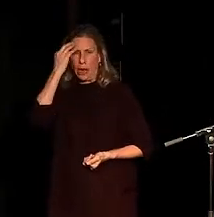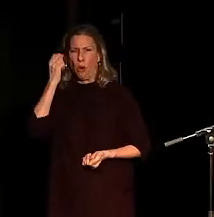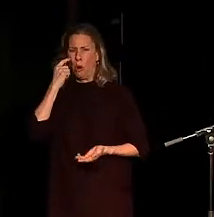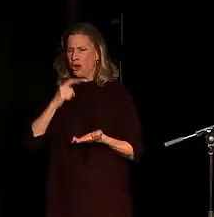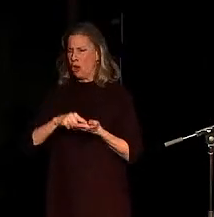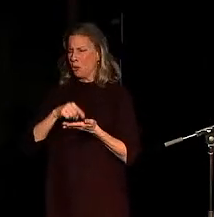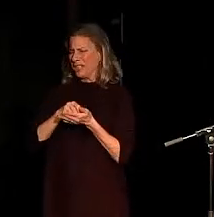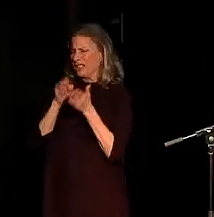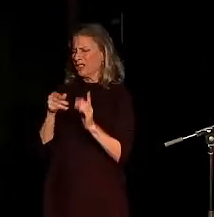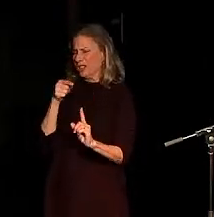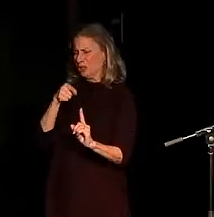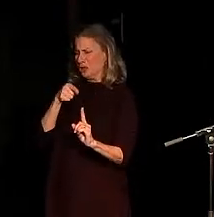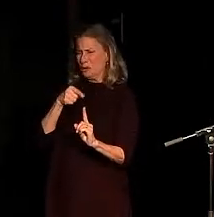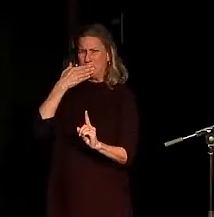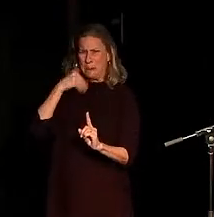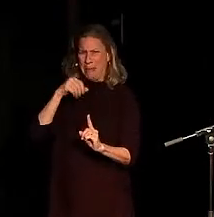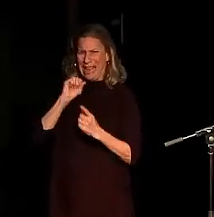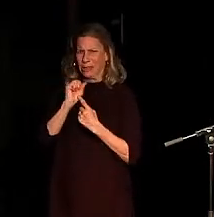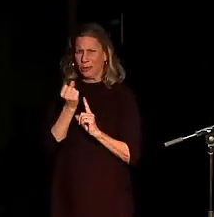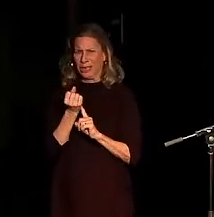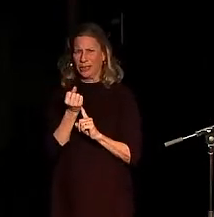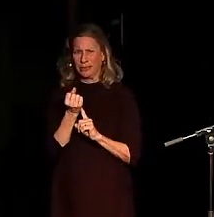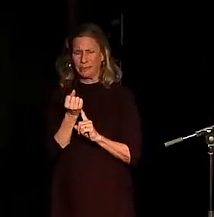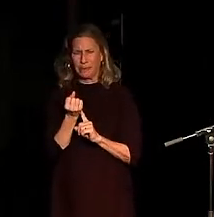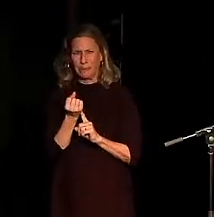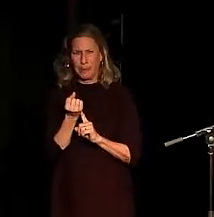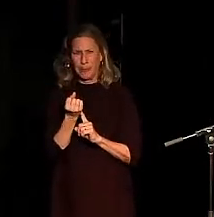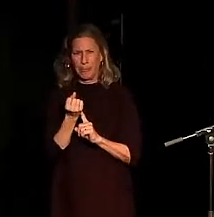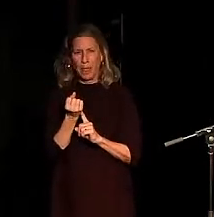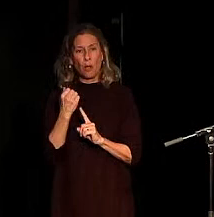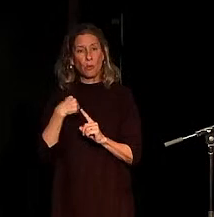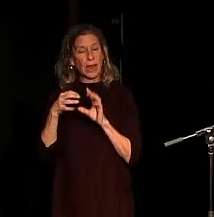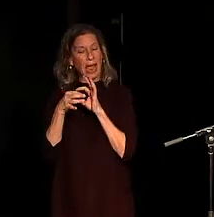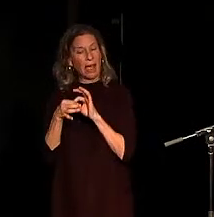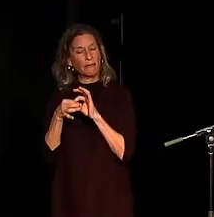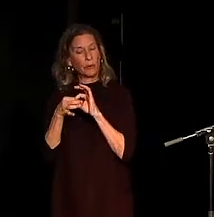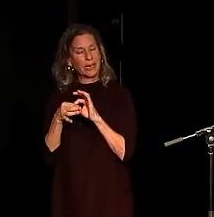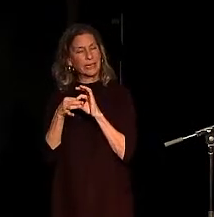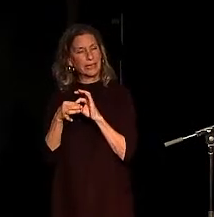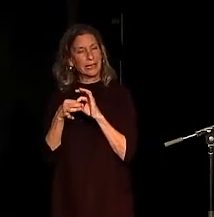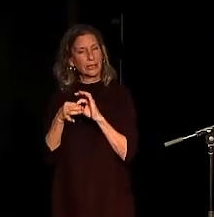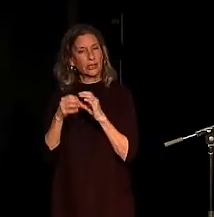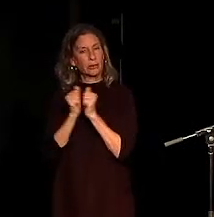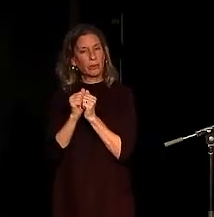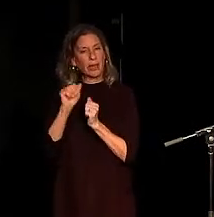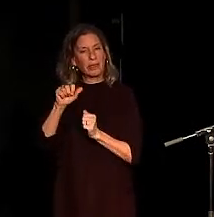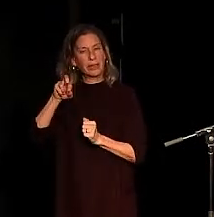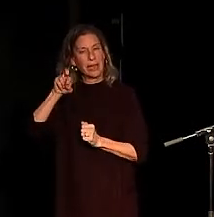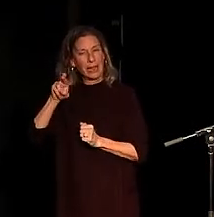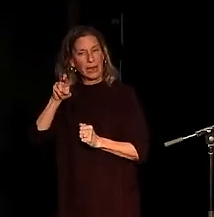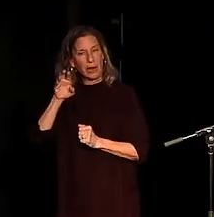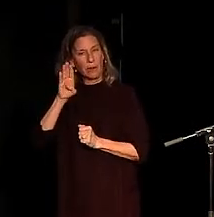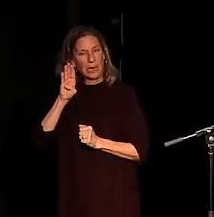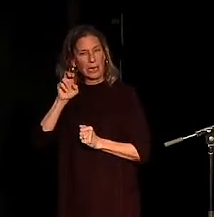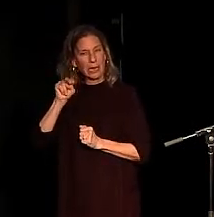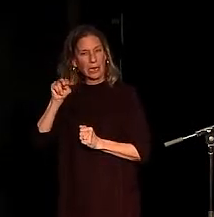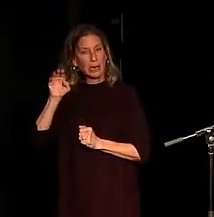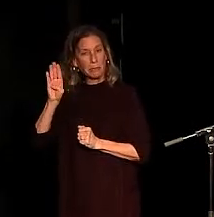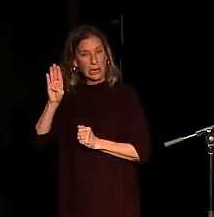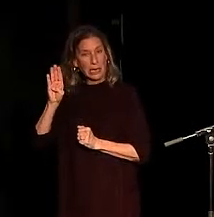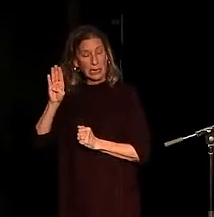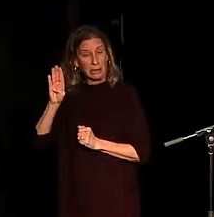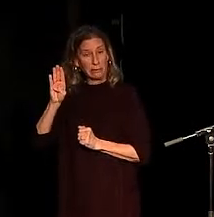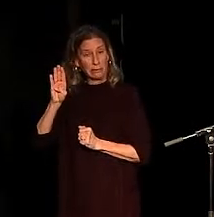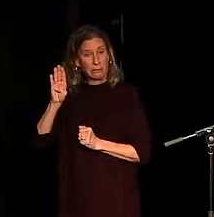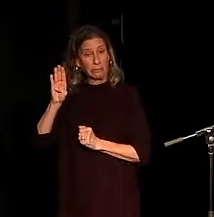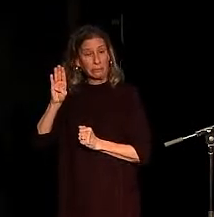notice about a student in that terrible situation. We have a relationship that Rhonda and I have developed with Airbnb, and we use the